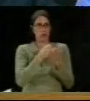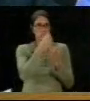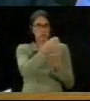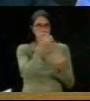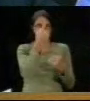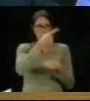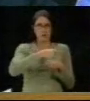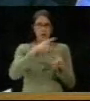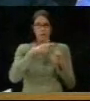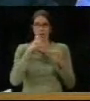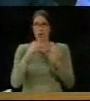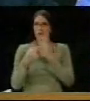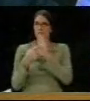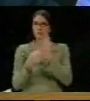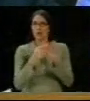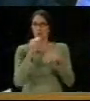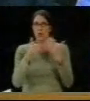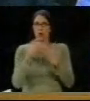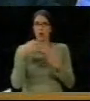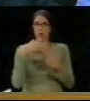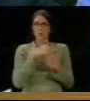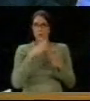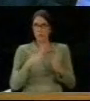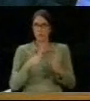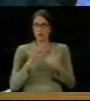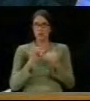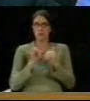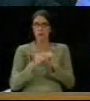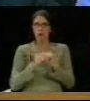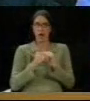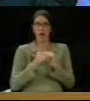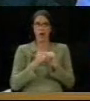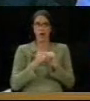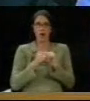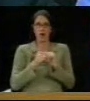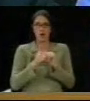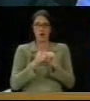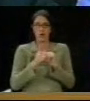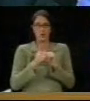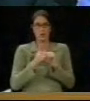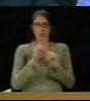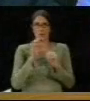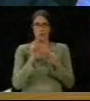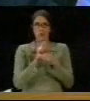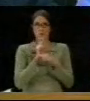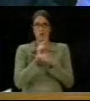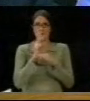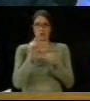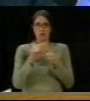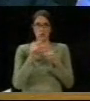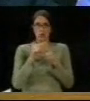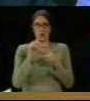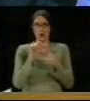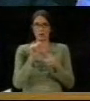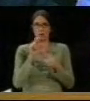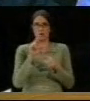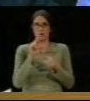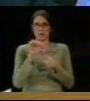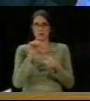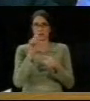the commissioners how this was worked. And we use the word trickery. I don't look at it as trickery. I use it as a